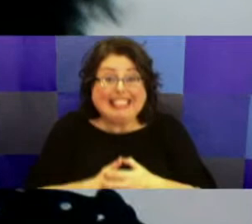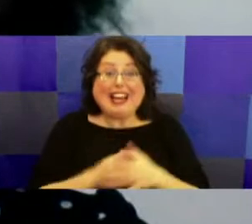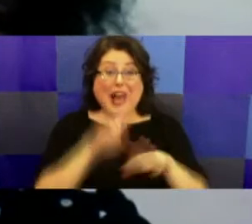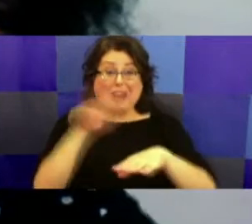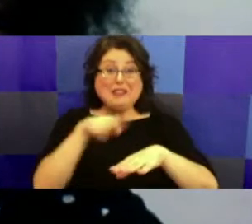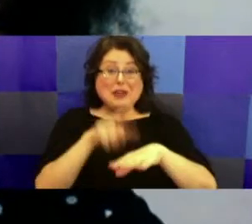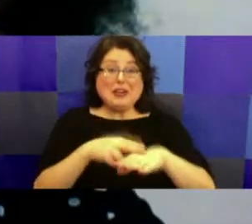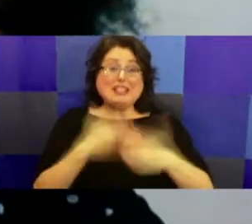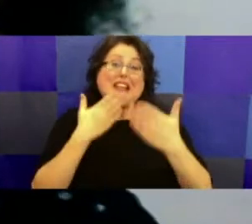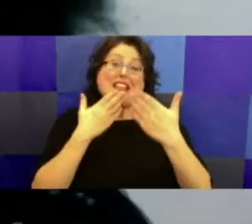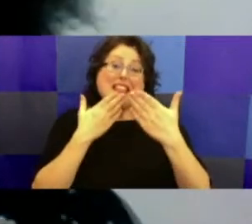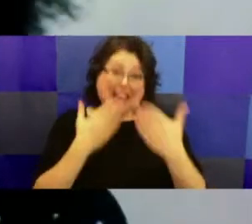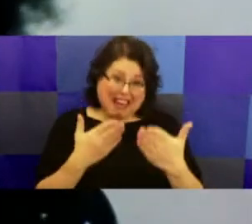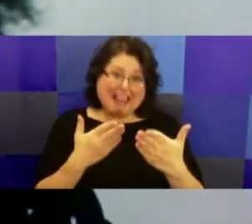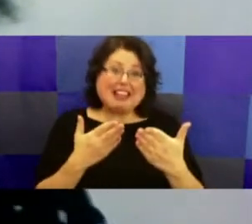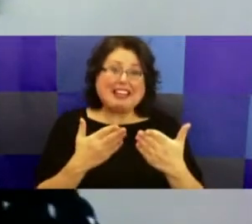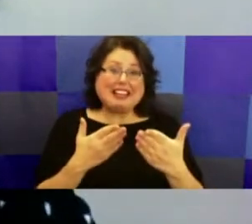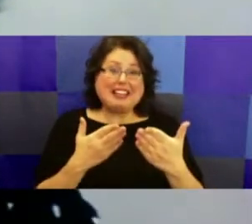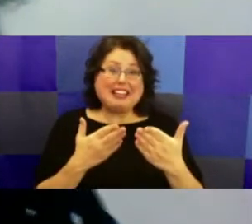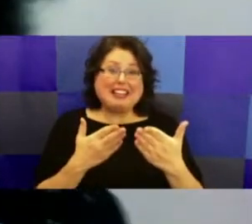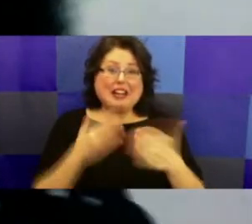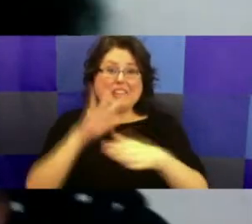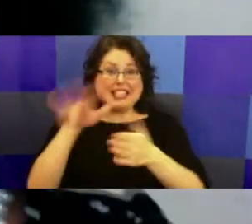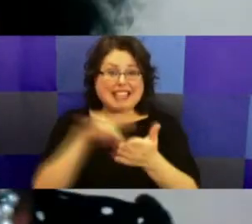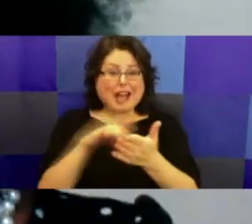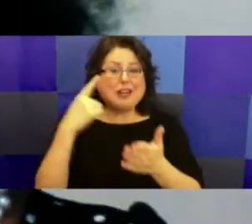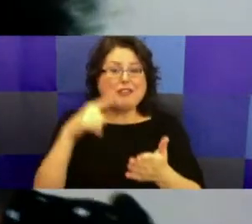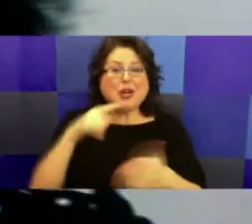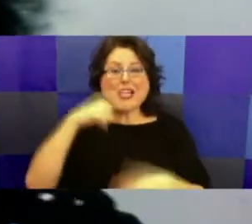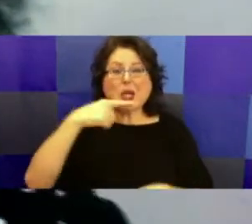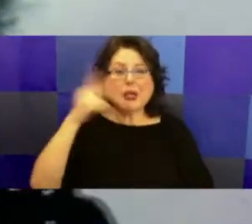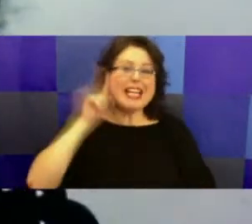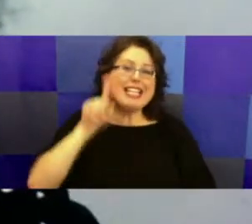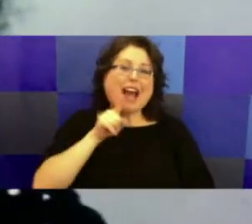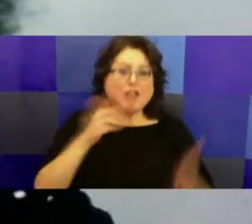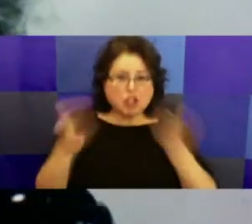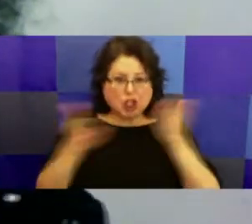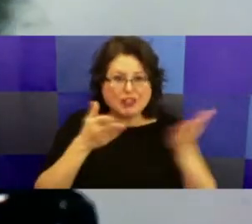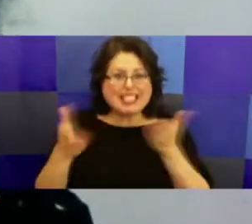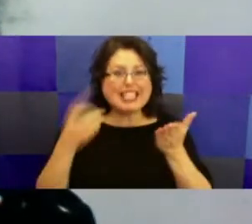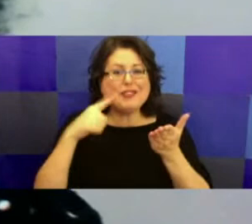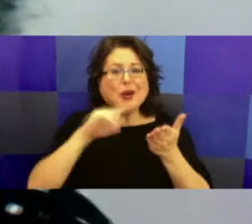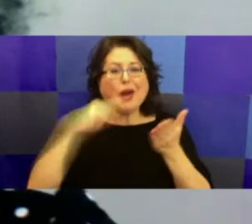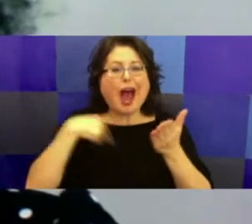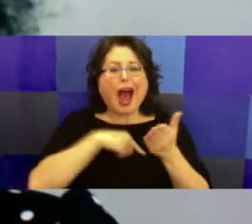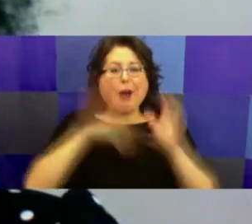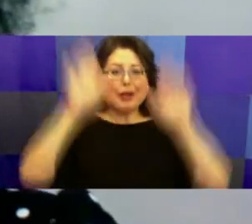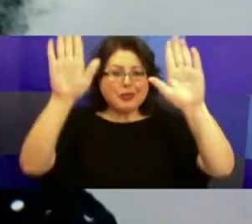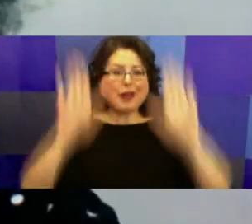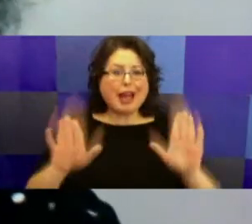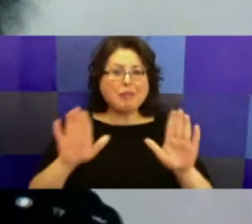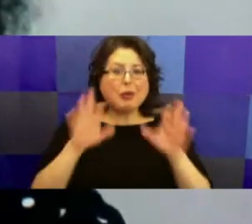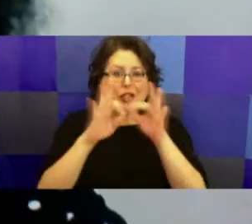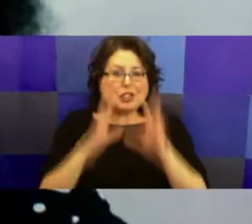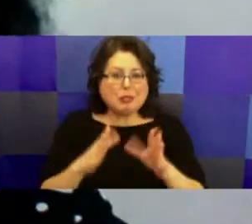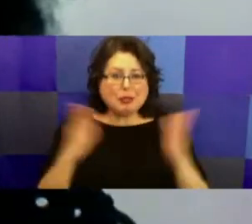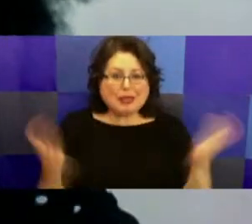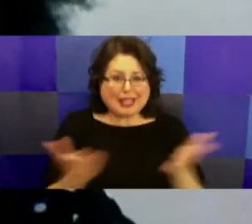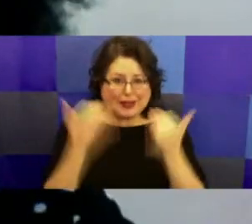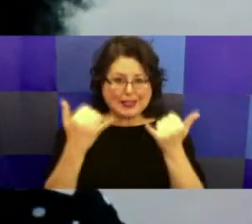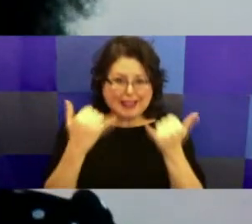want to thank the Center for Deaf and Hearing Services for our incredible interpreter who's here with us